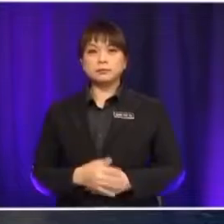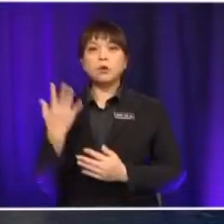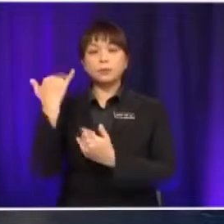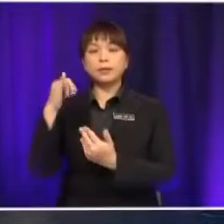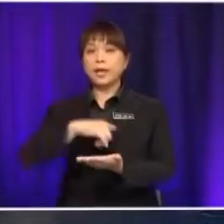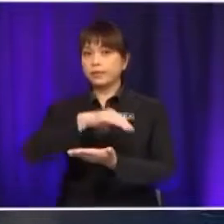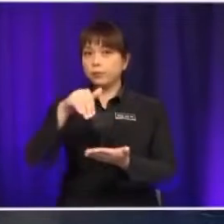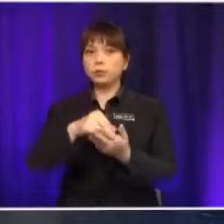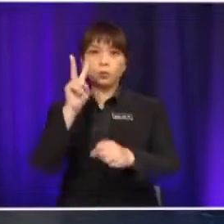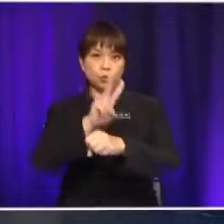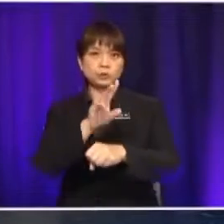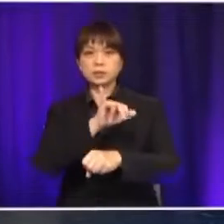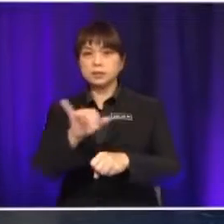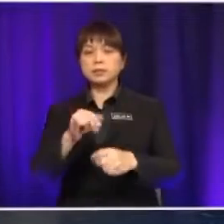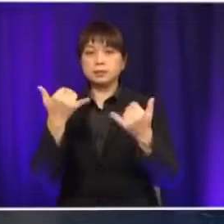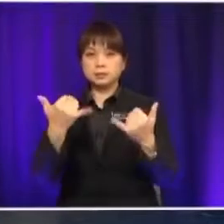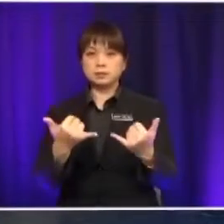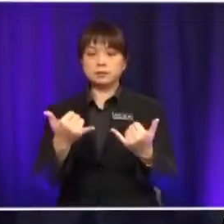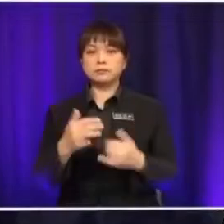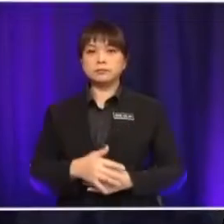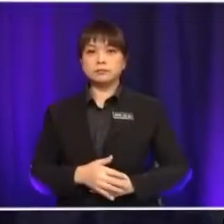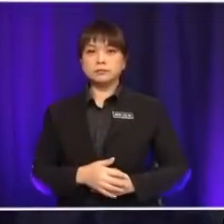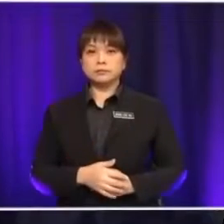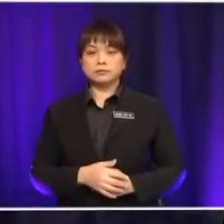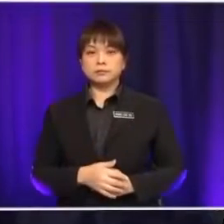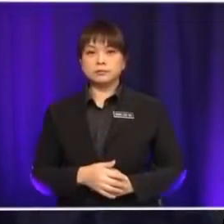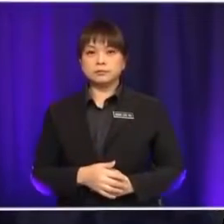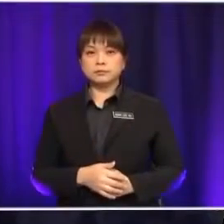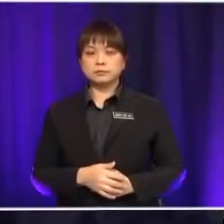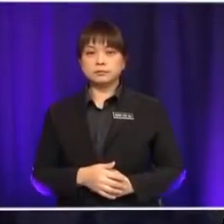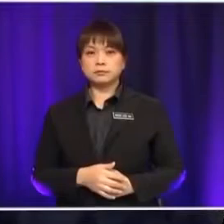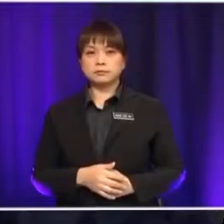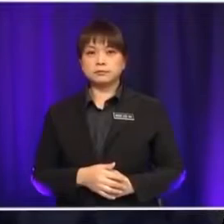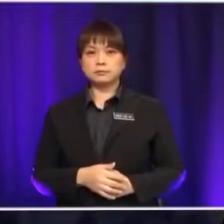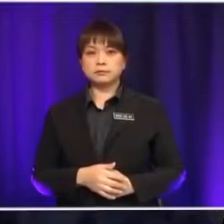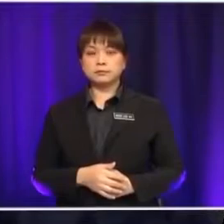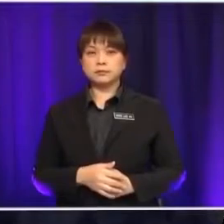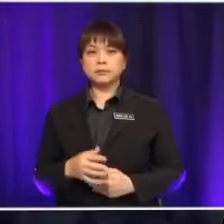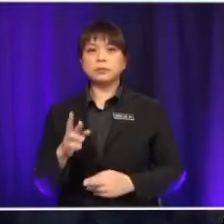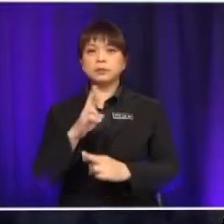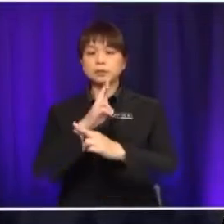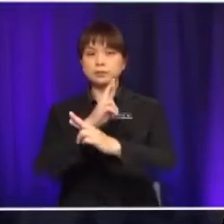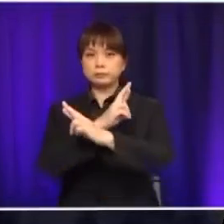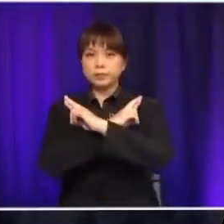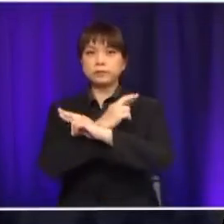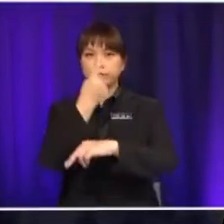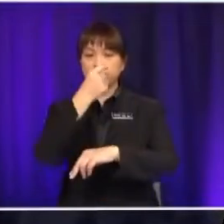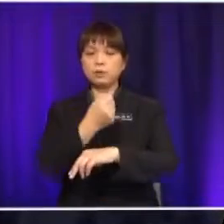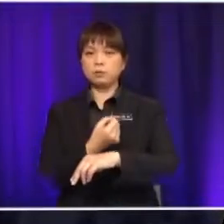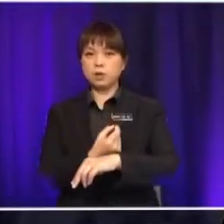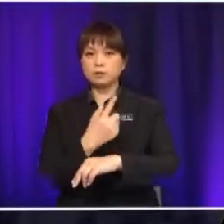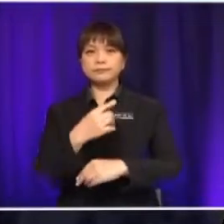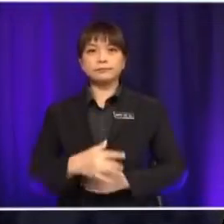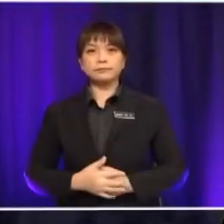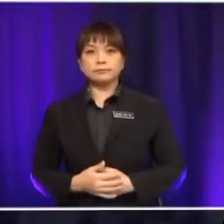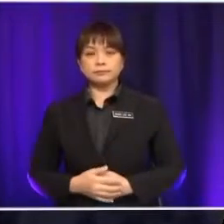to state whether you like or dislike, in this case, either a laptop or a desktop. And right now I'm going to take a short break. Back to you after this on